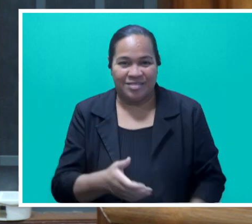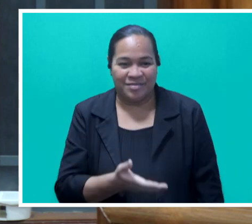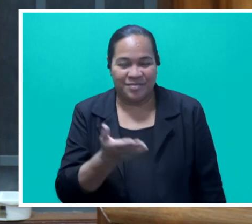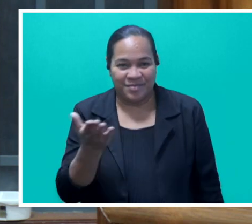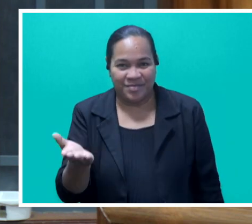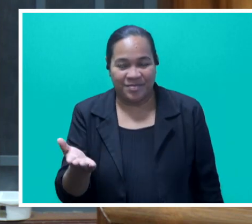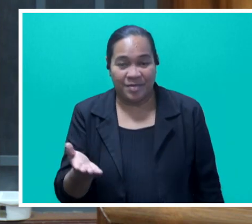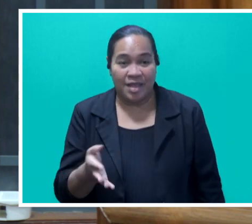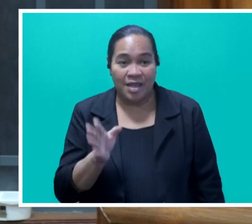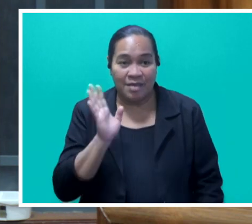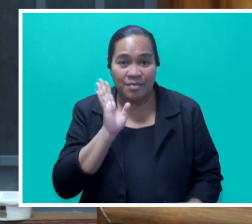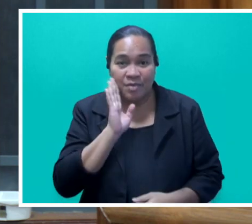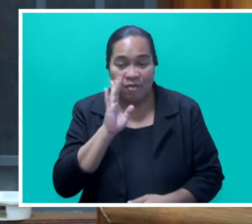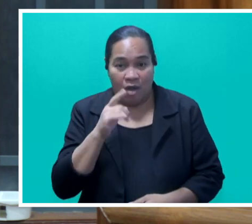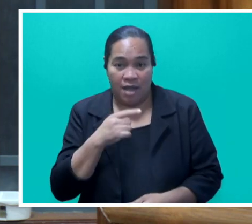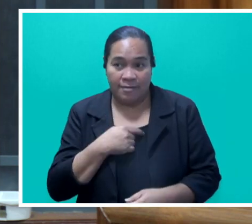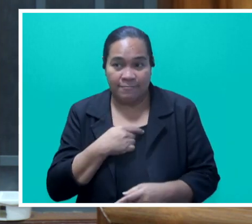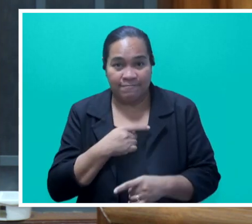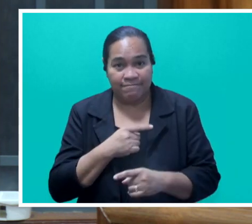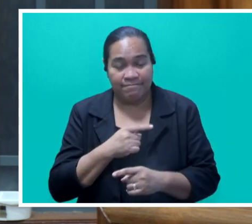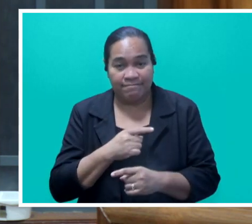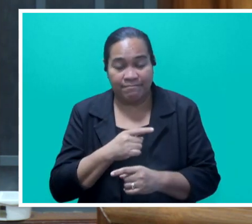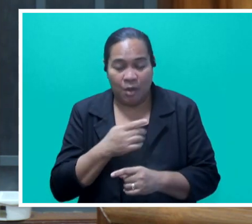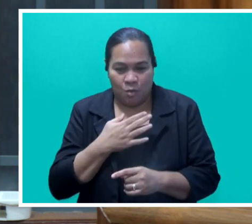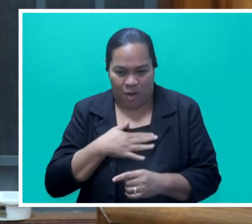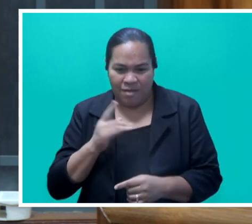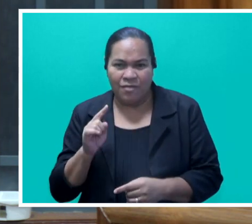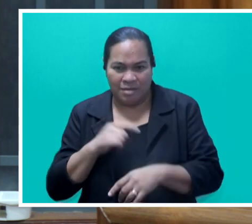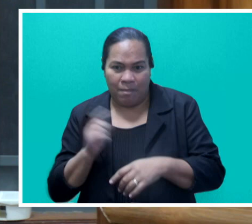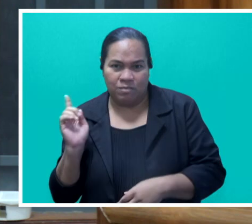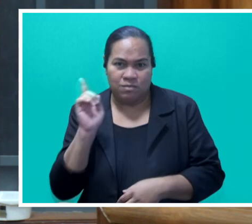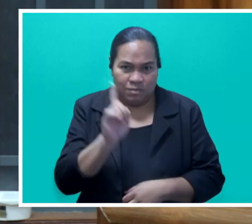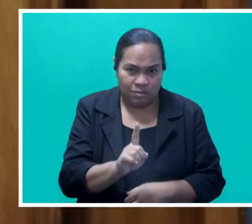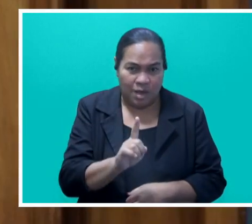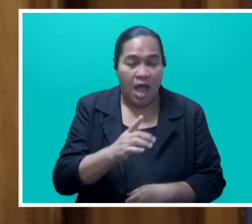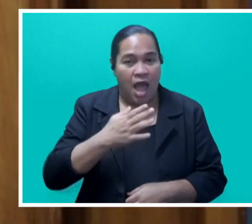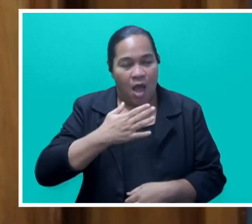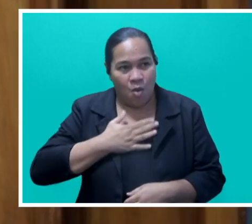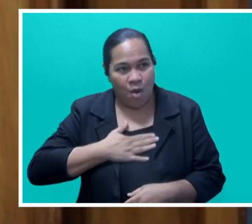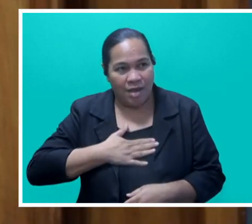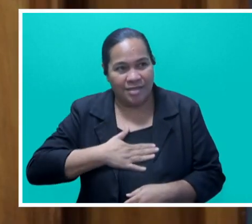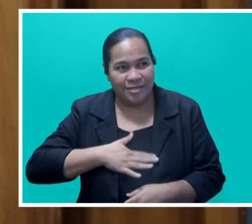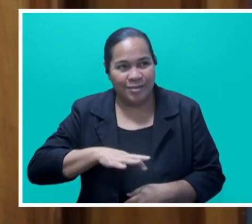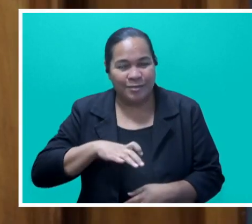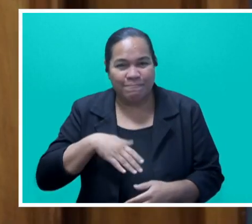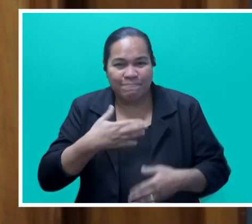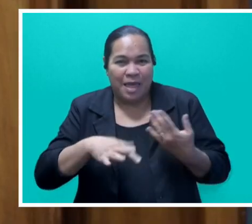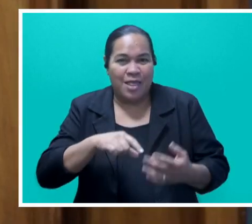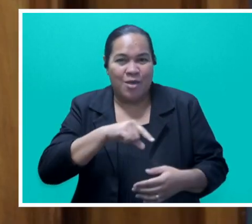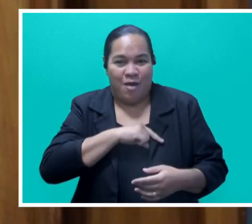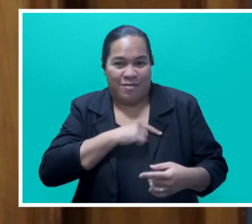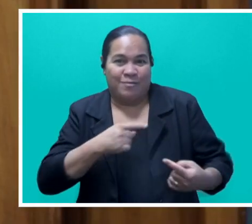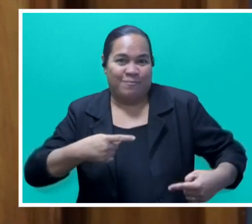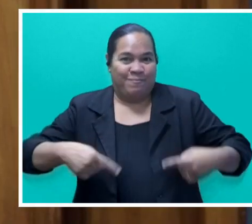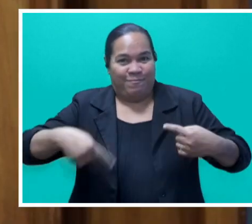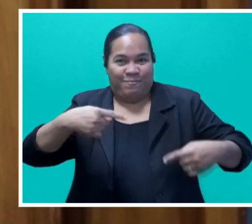Before I begin, sir, I thought coming into this House that I might be able to elevate the quality of the debate in this